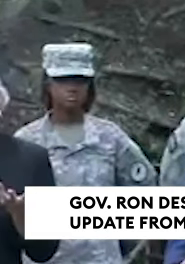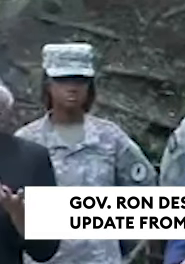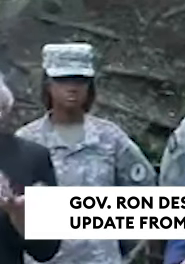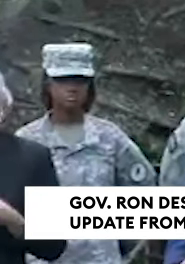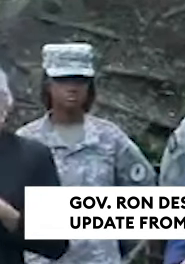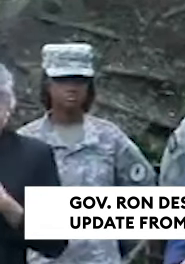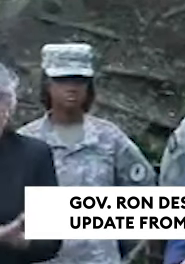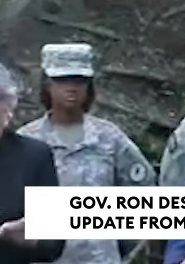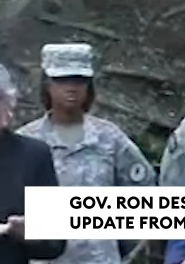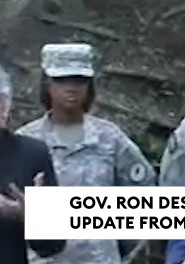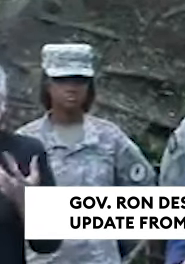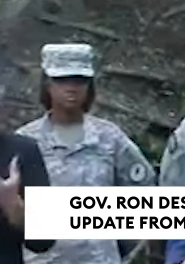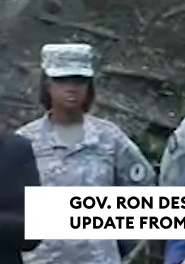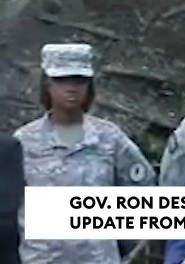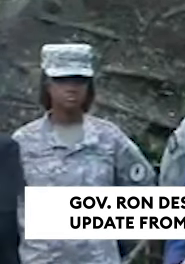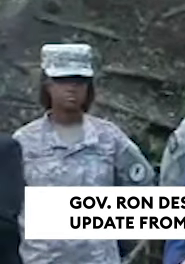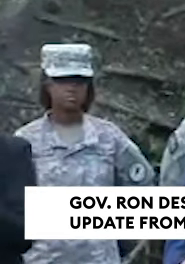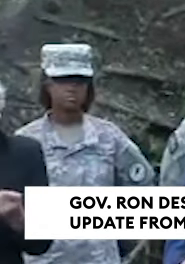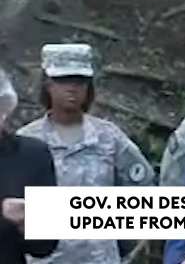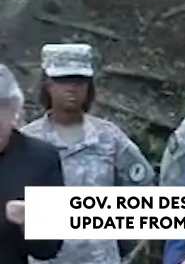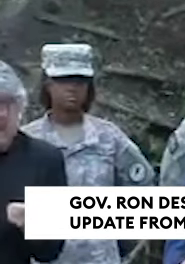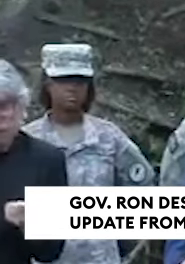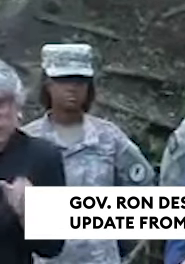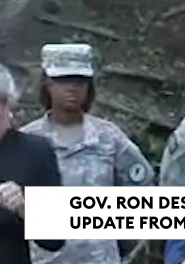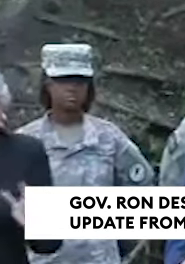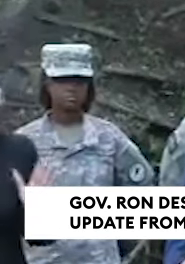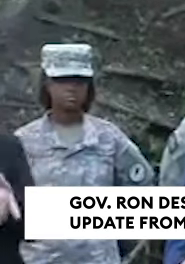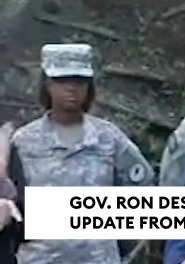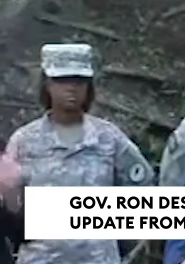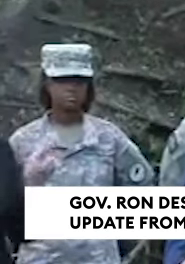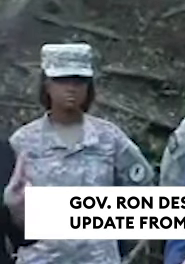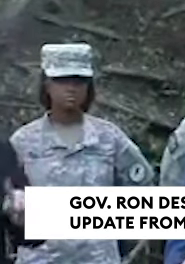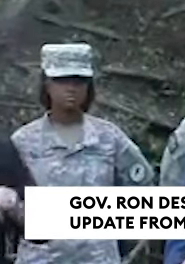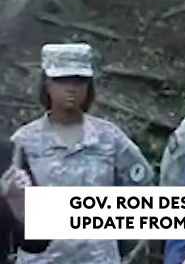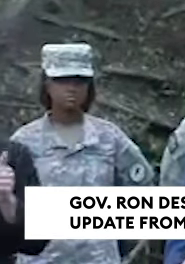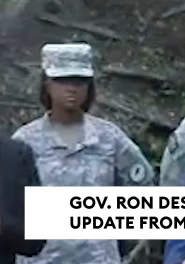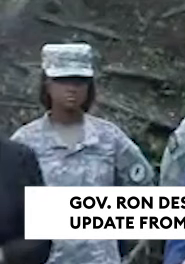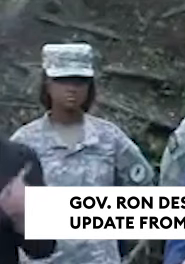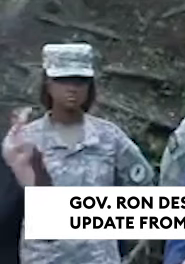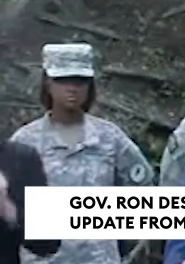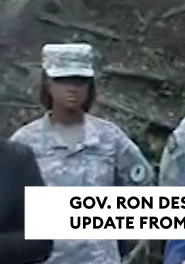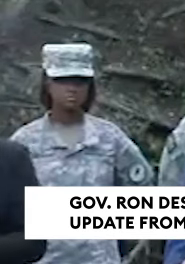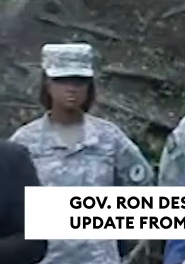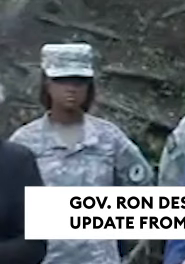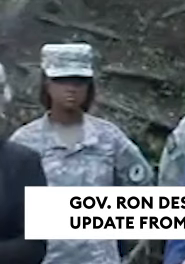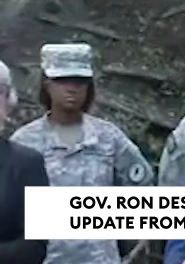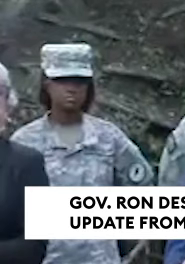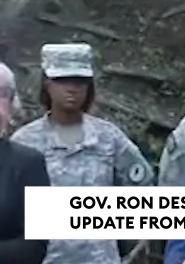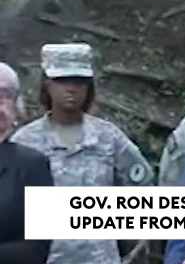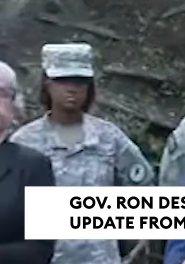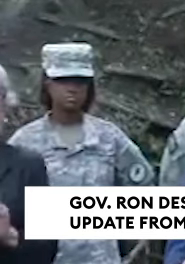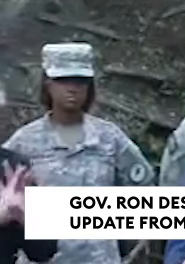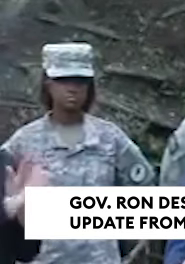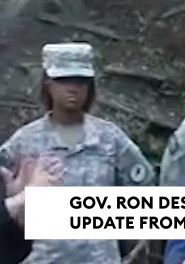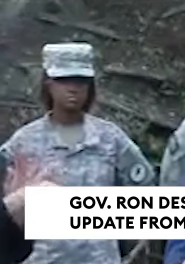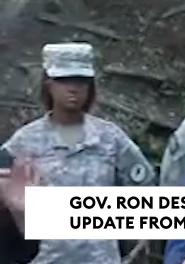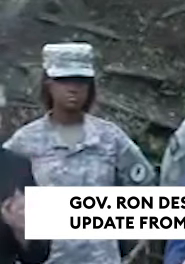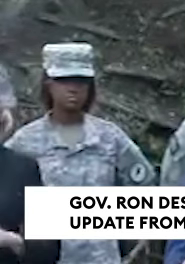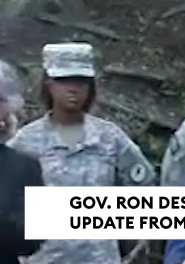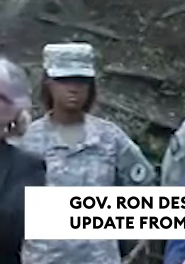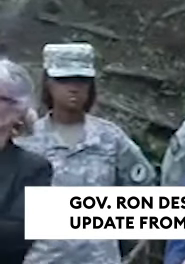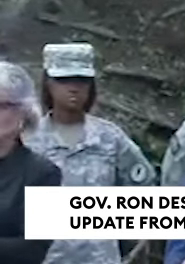proper precautions. But I think most of the people did. And I think they probably really protected themselves and their families as a